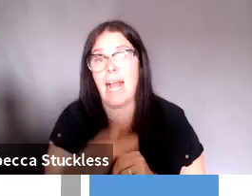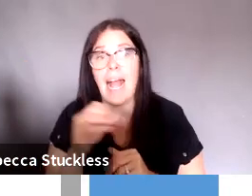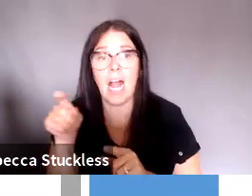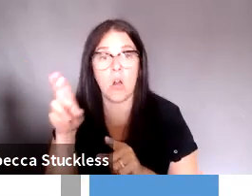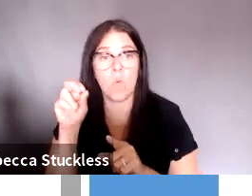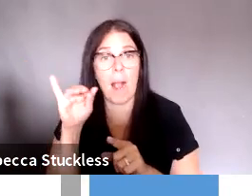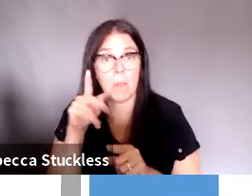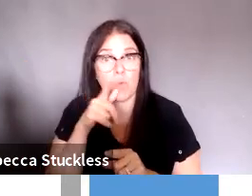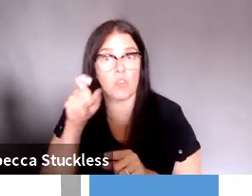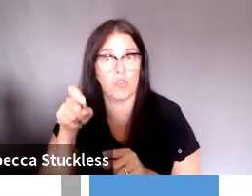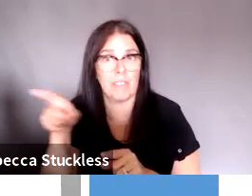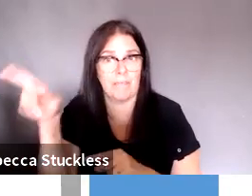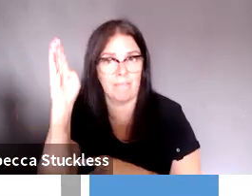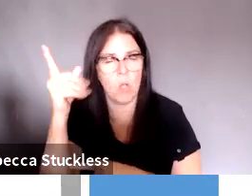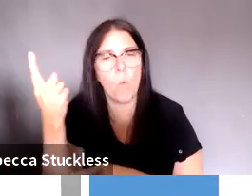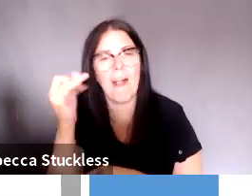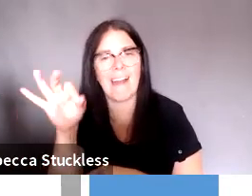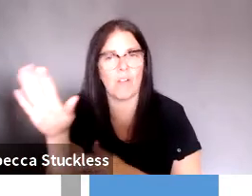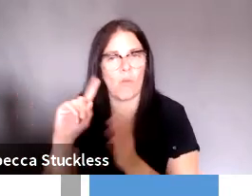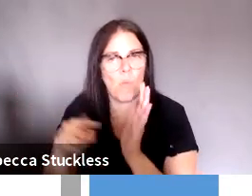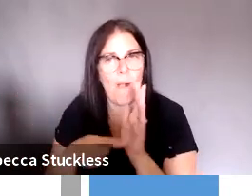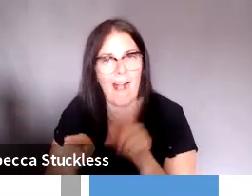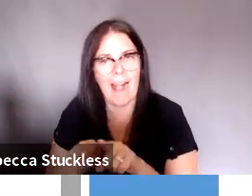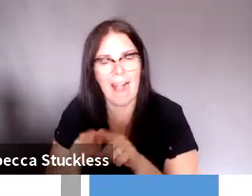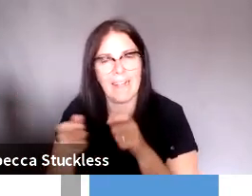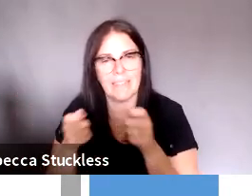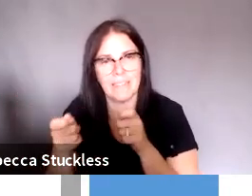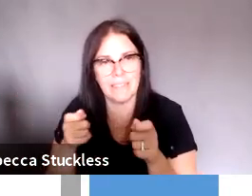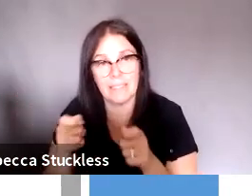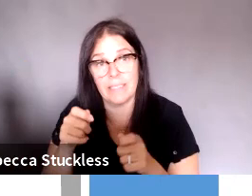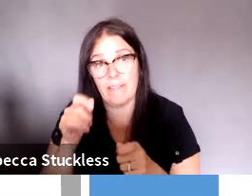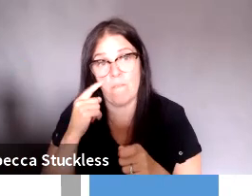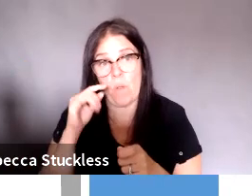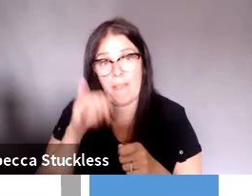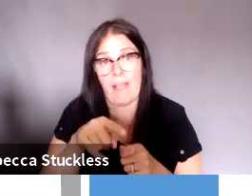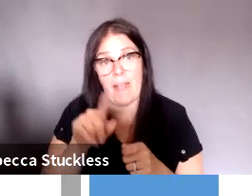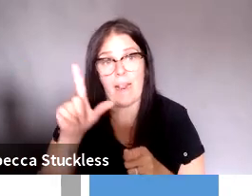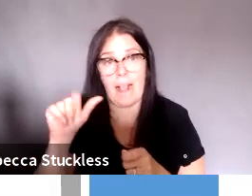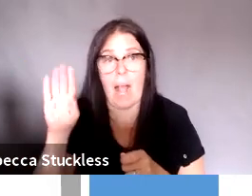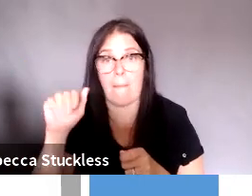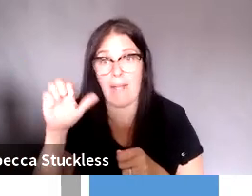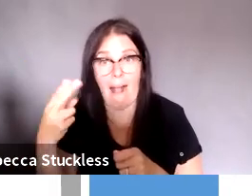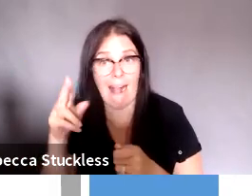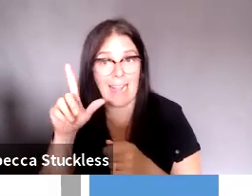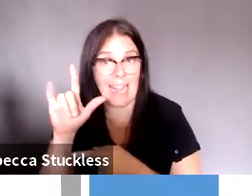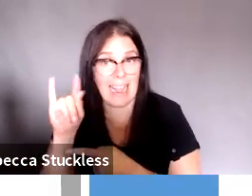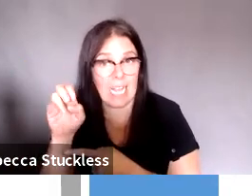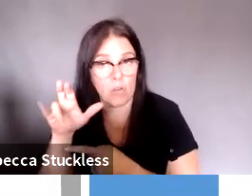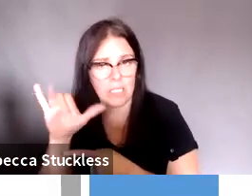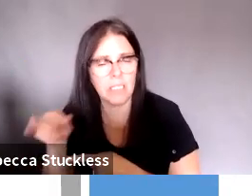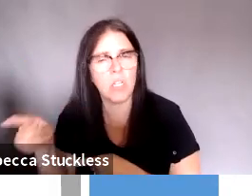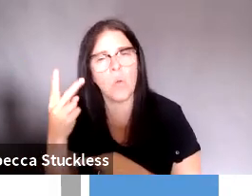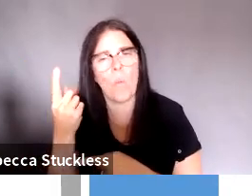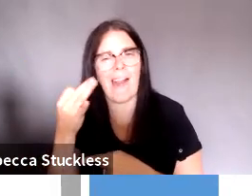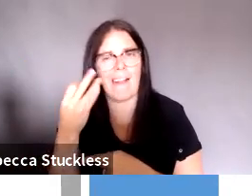is one of her roles is as the Executive Director of Laubach Literacy. So she is actually one of the two organizations that host